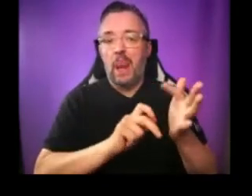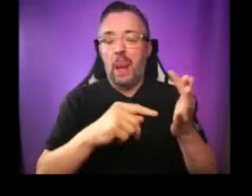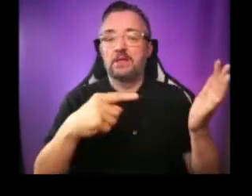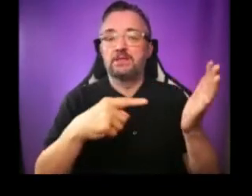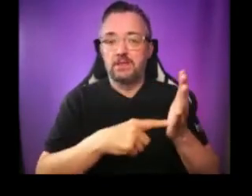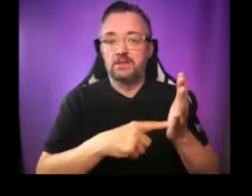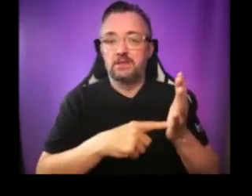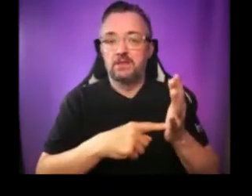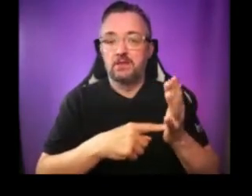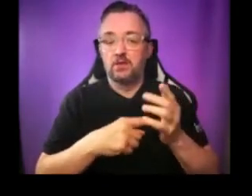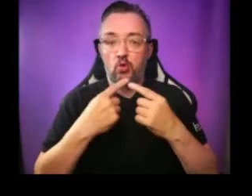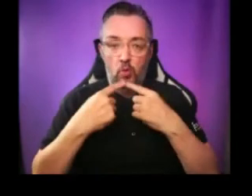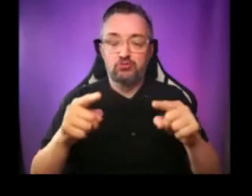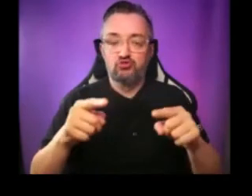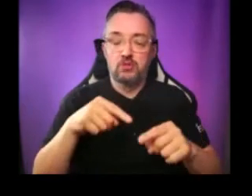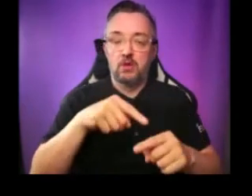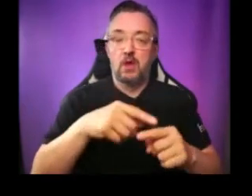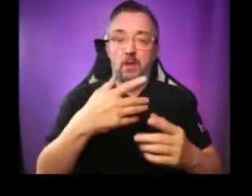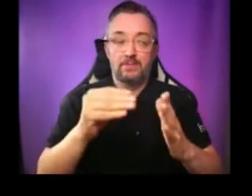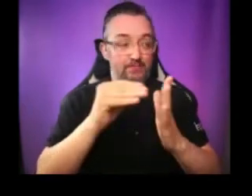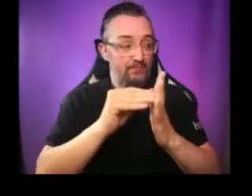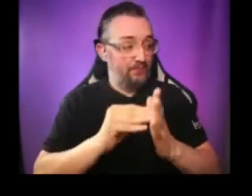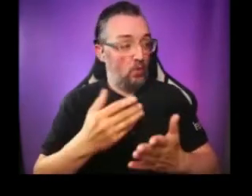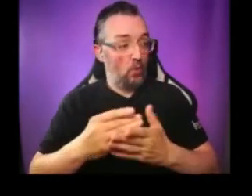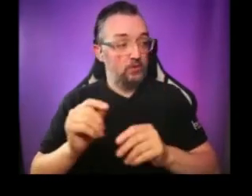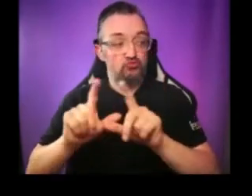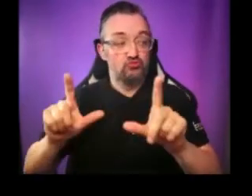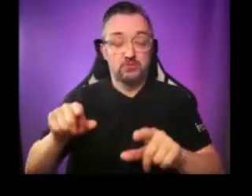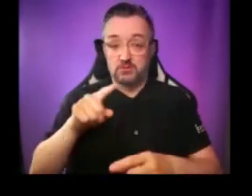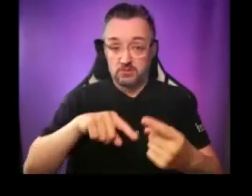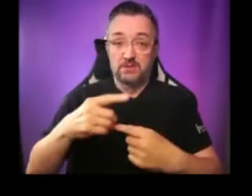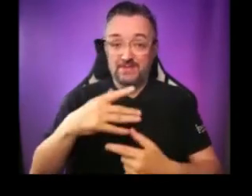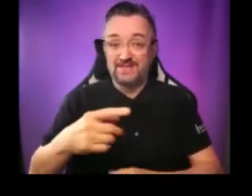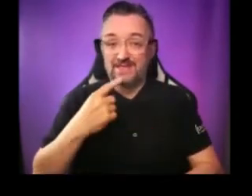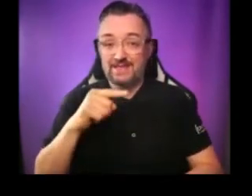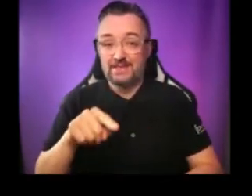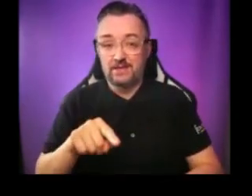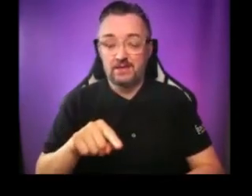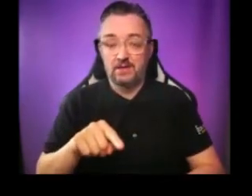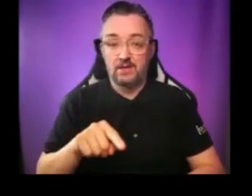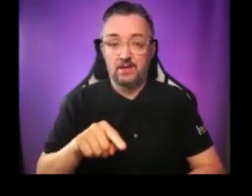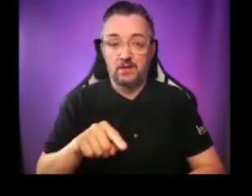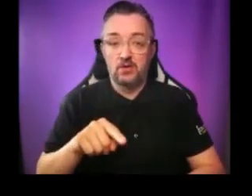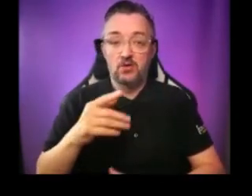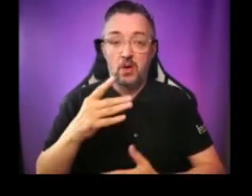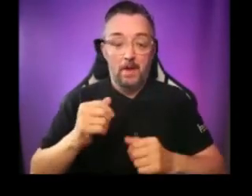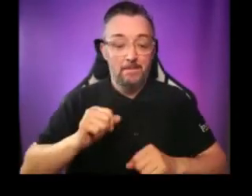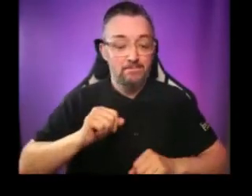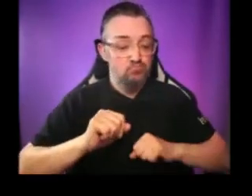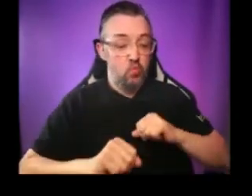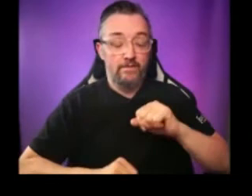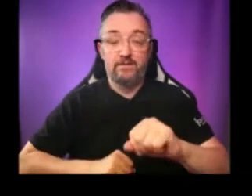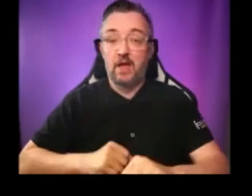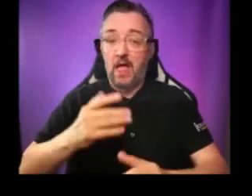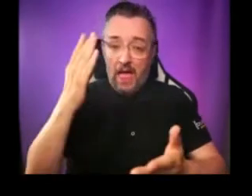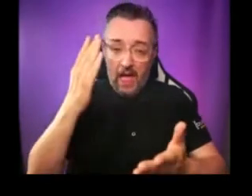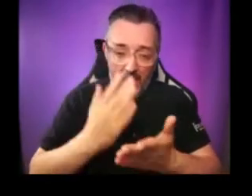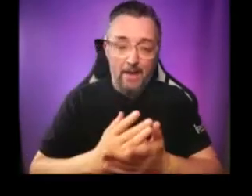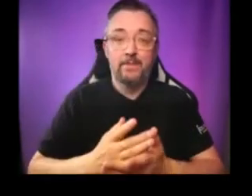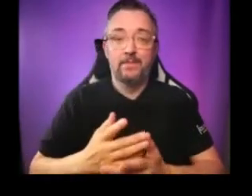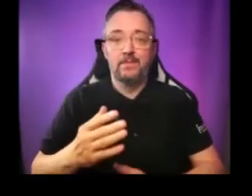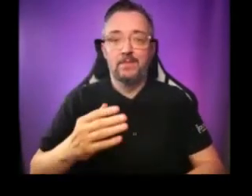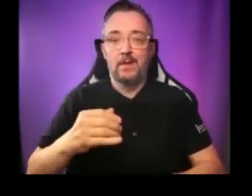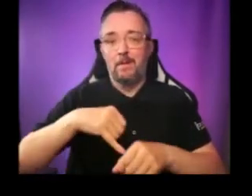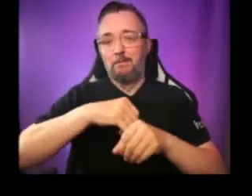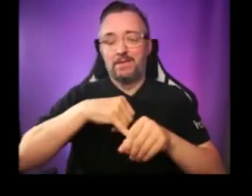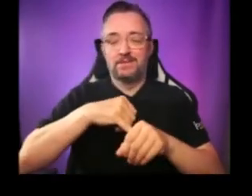risk factors that are highlighted on the screen there, they're mentioned here. So movement really is medicine. It can is one tool that we can use to